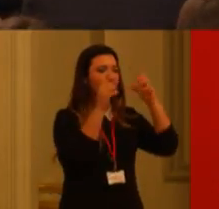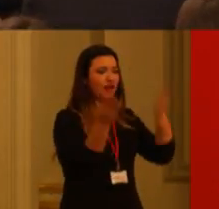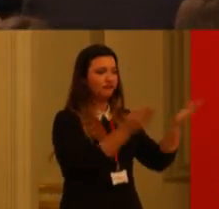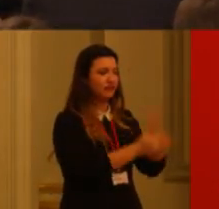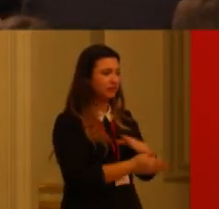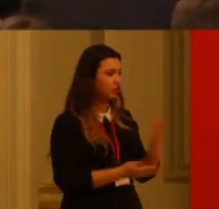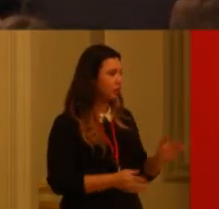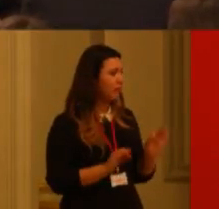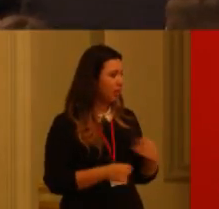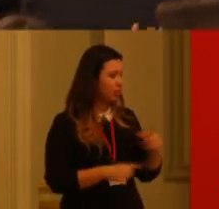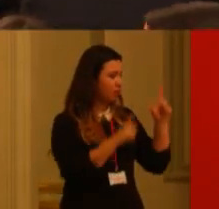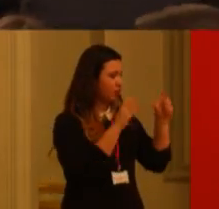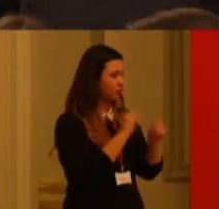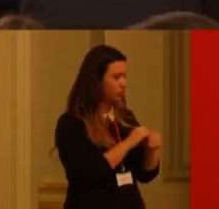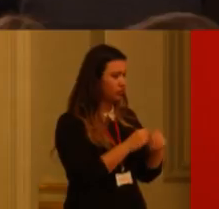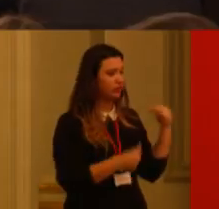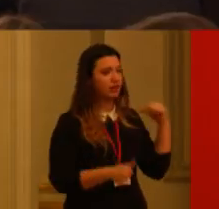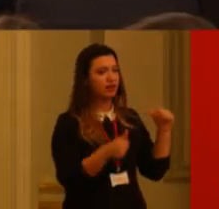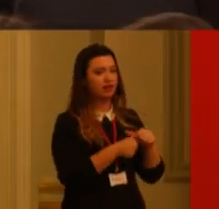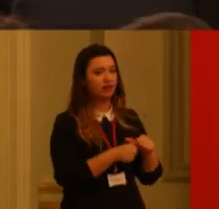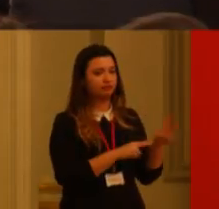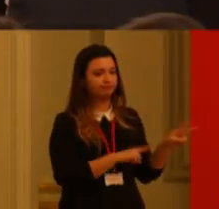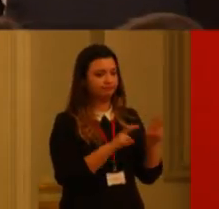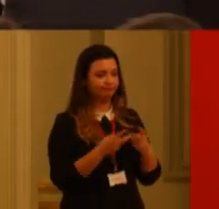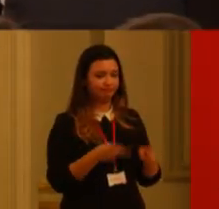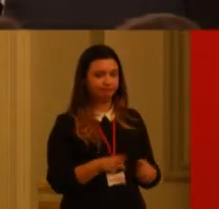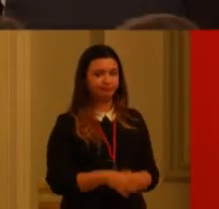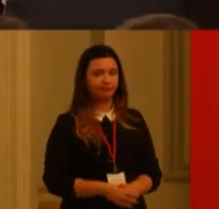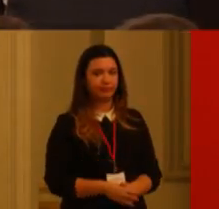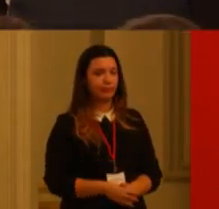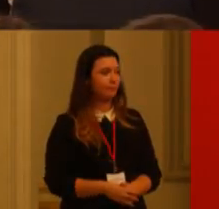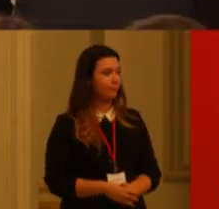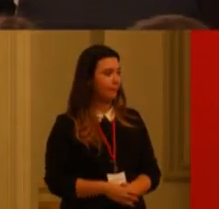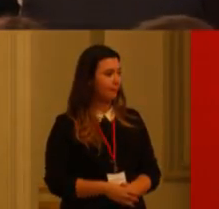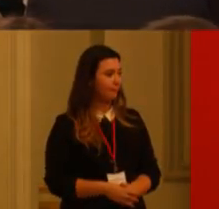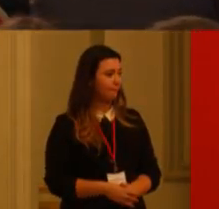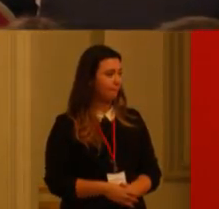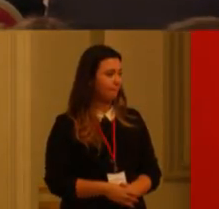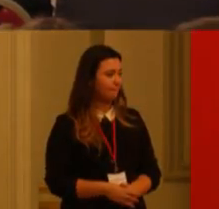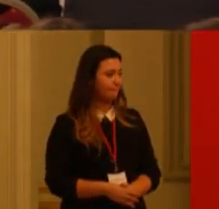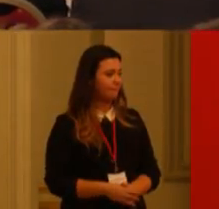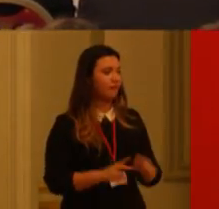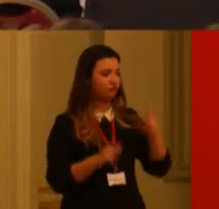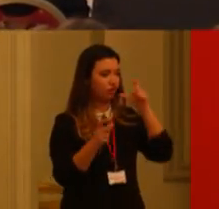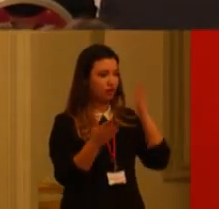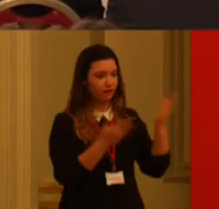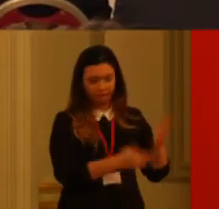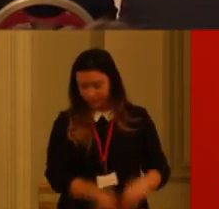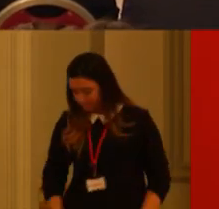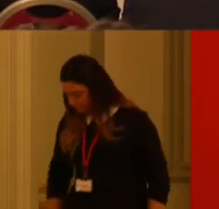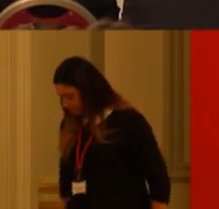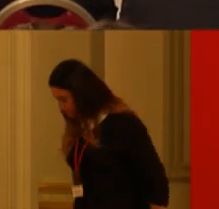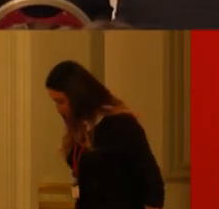Okay, we will have a picture together and then we will ask you to proceed to your seats.